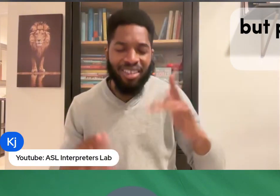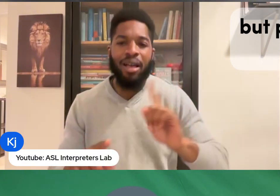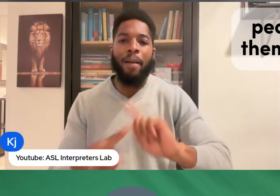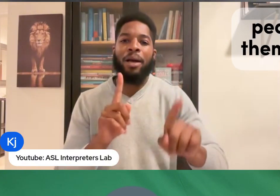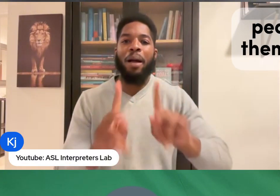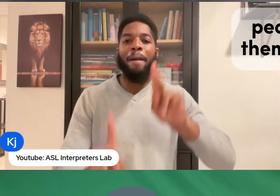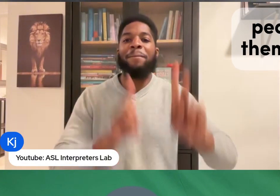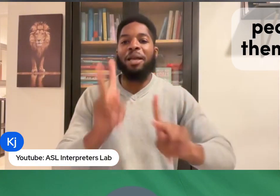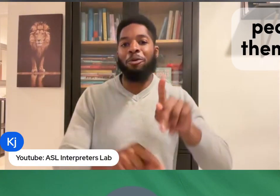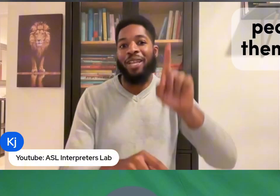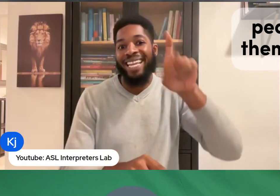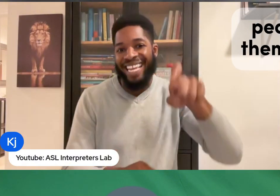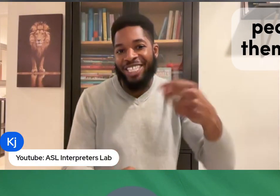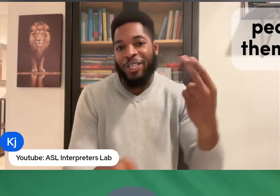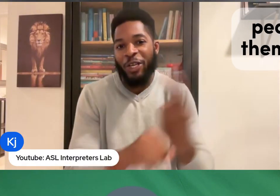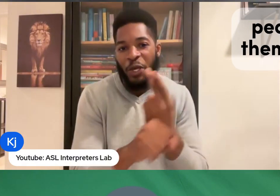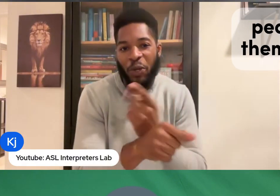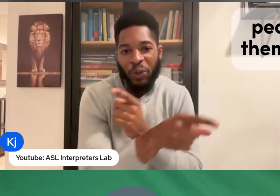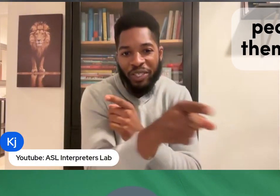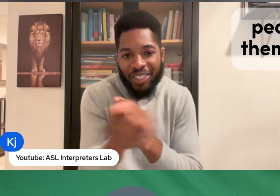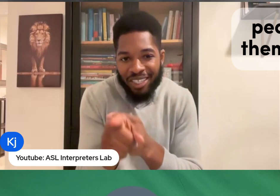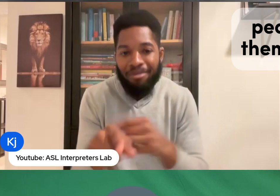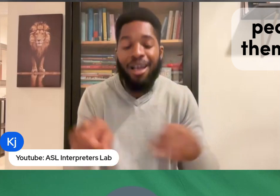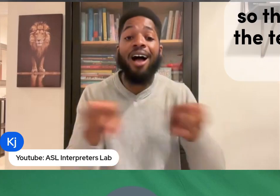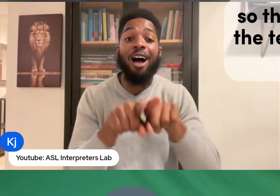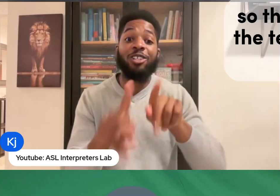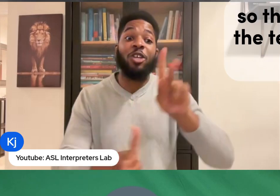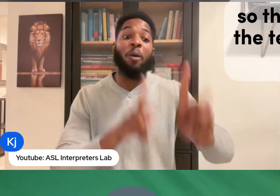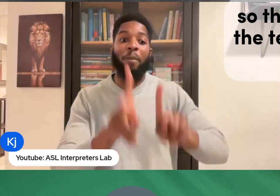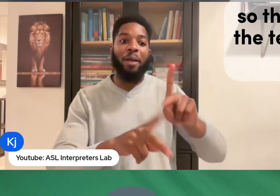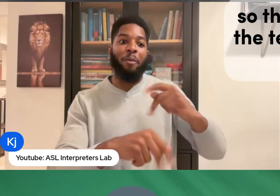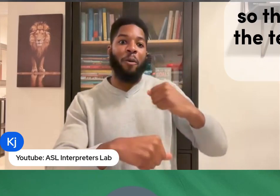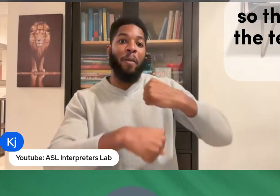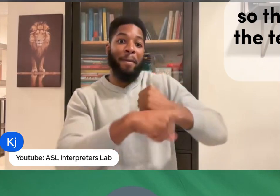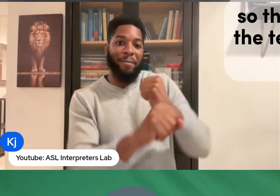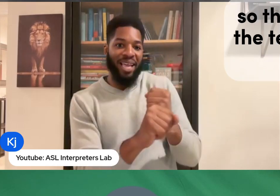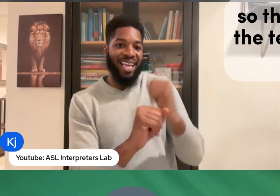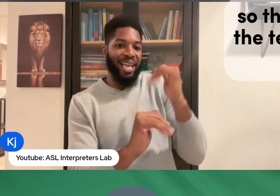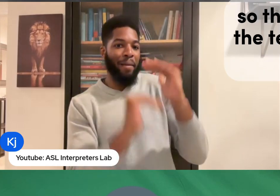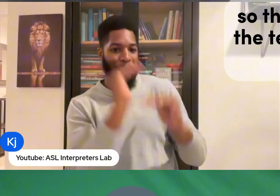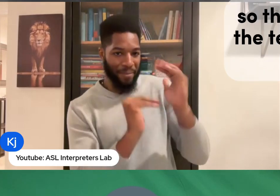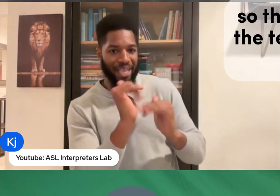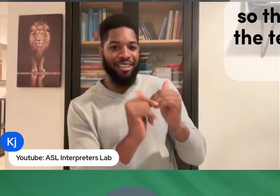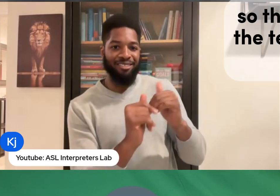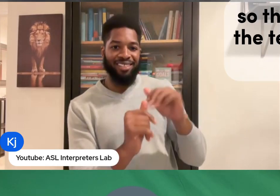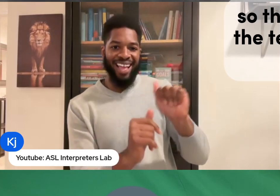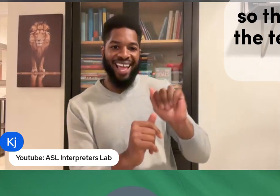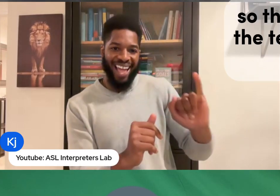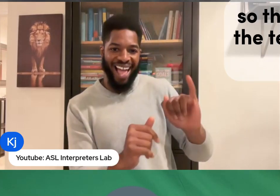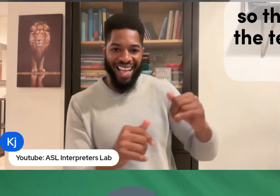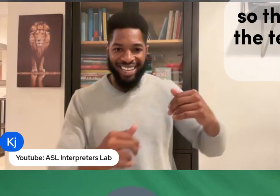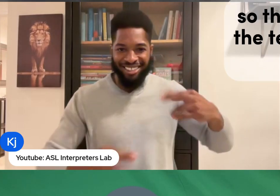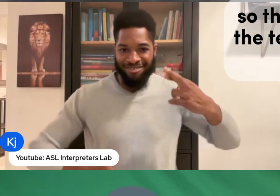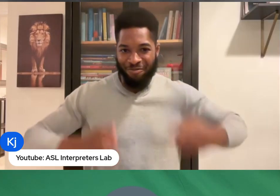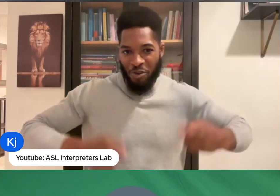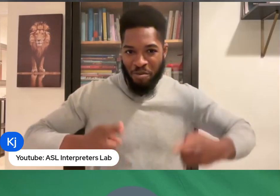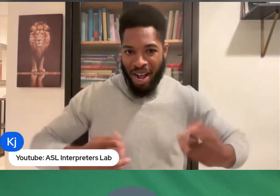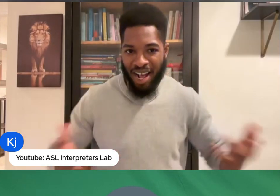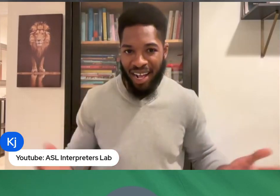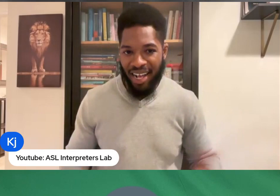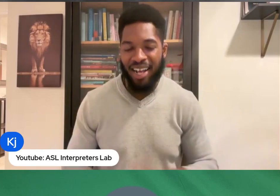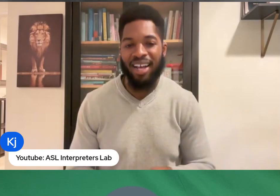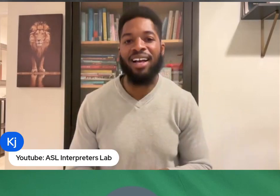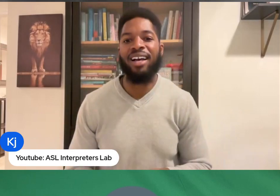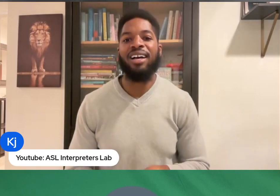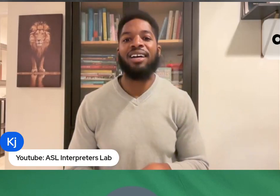that. People also have to program them and have to operate them. So those are the promises of the technological advancements